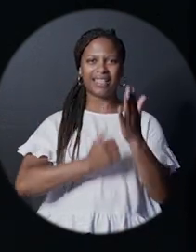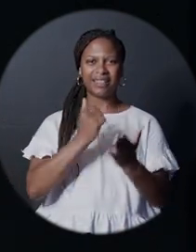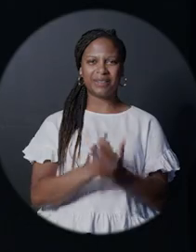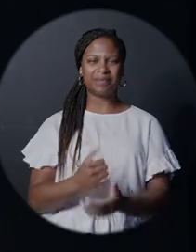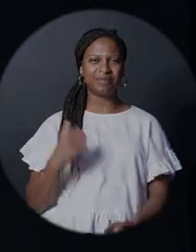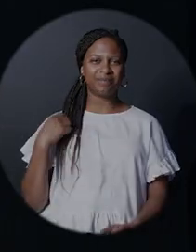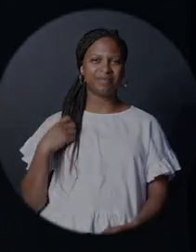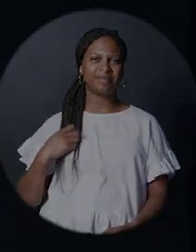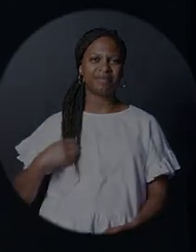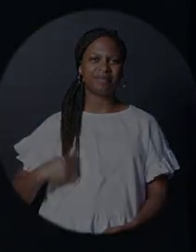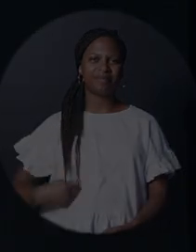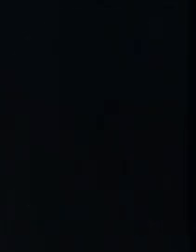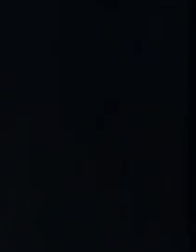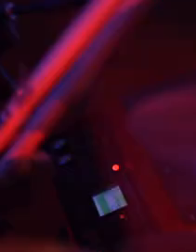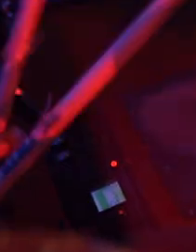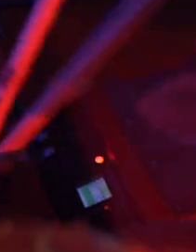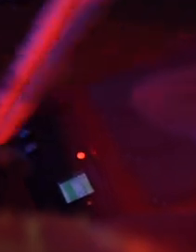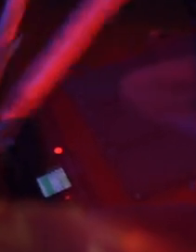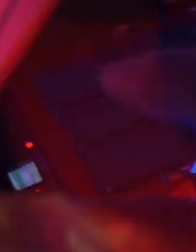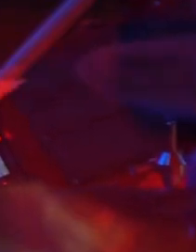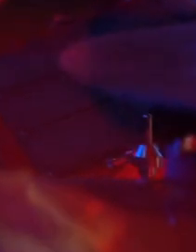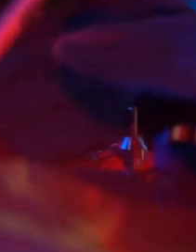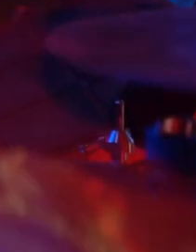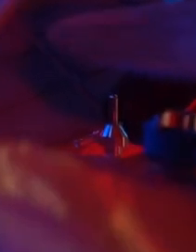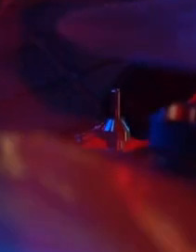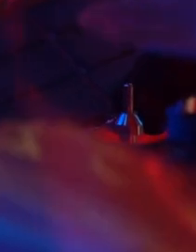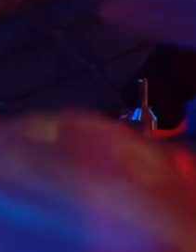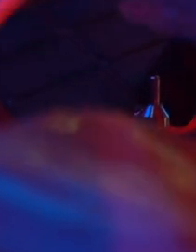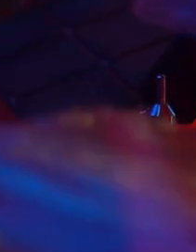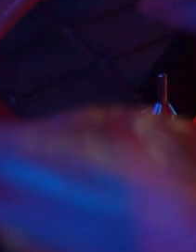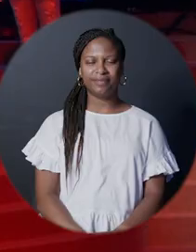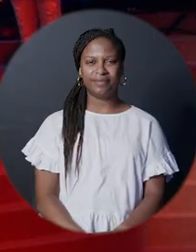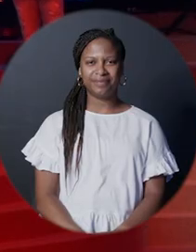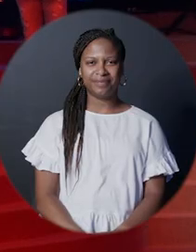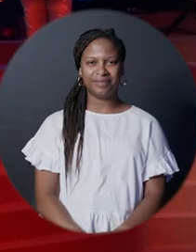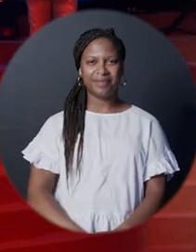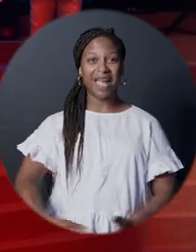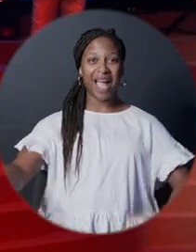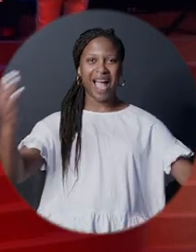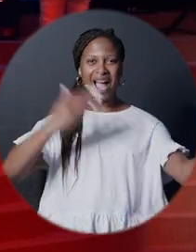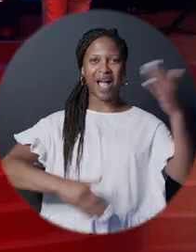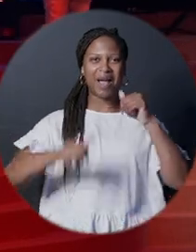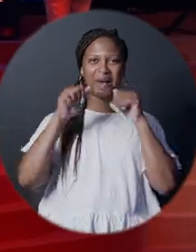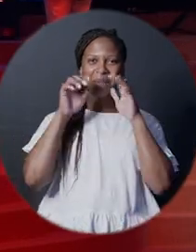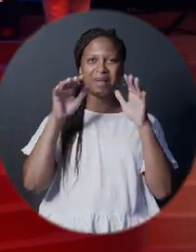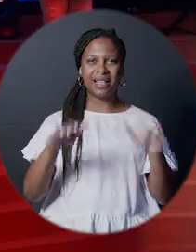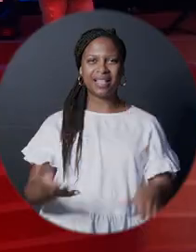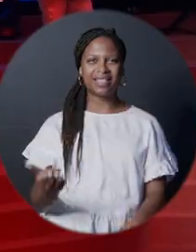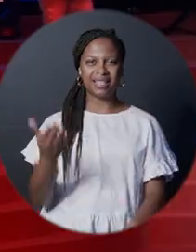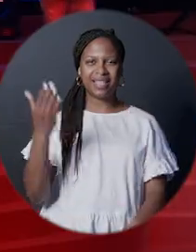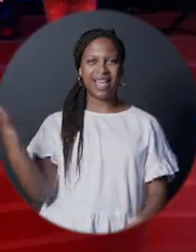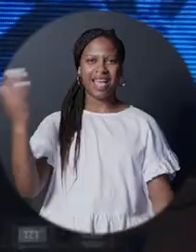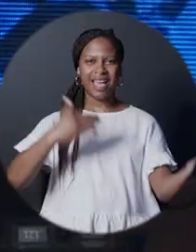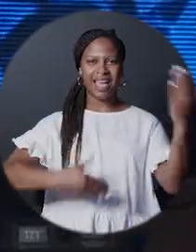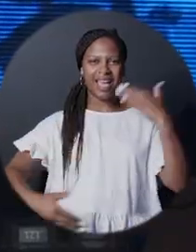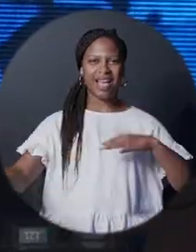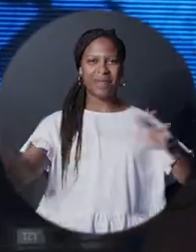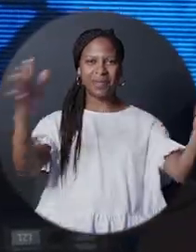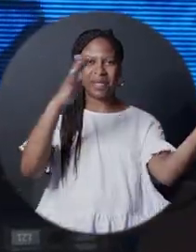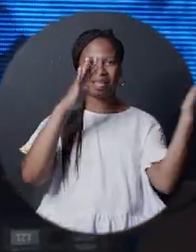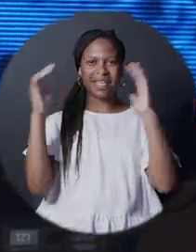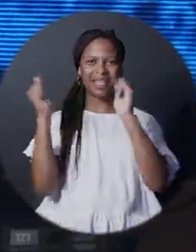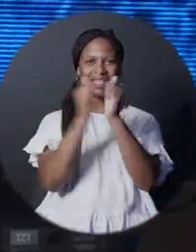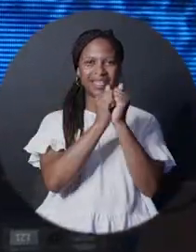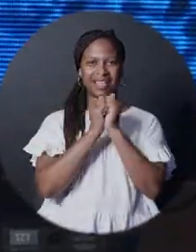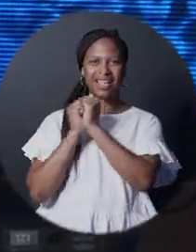it. In Jesus' name, amen. Come on and bless him with me. Come on, put your hands together right